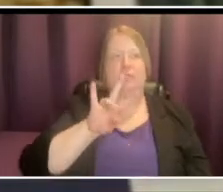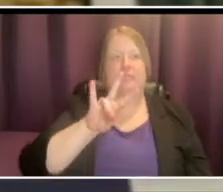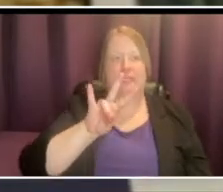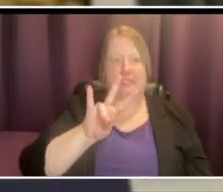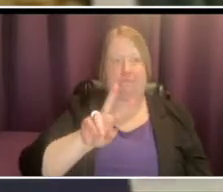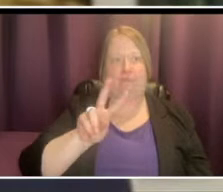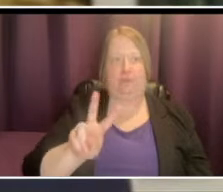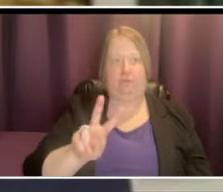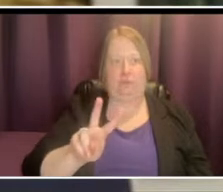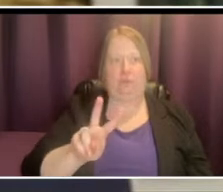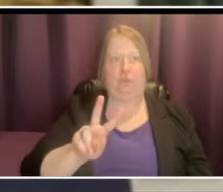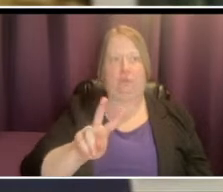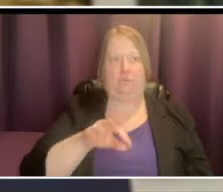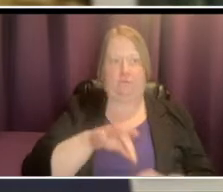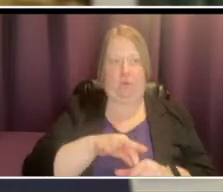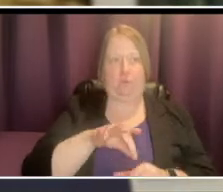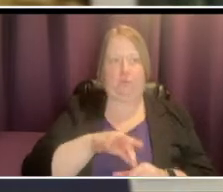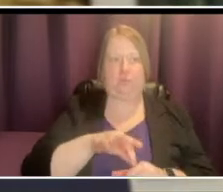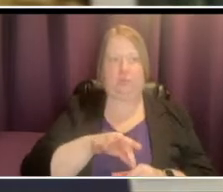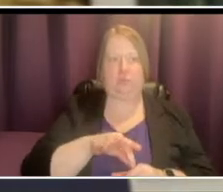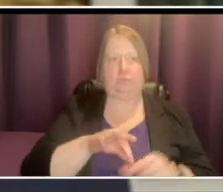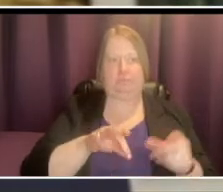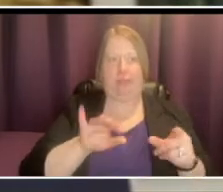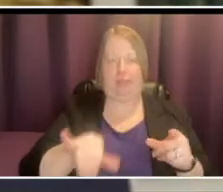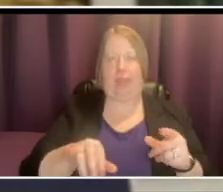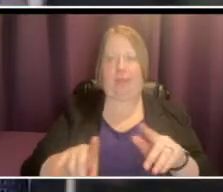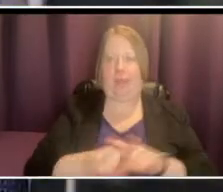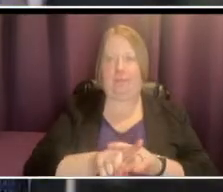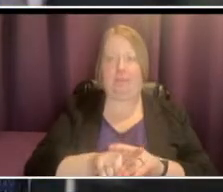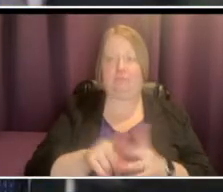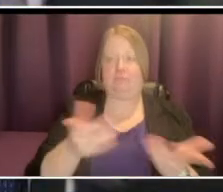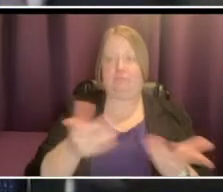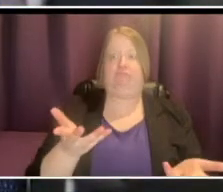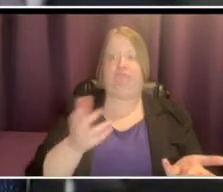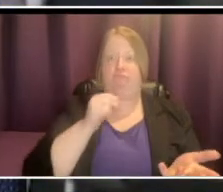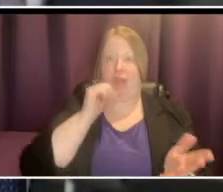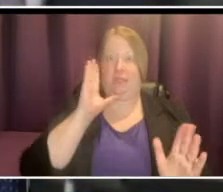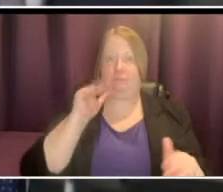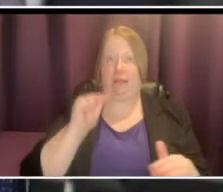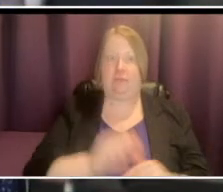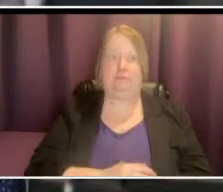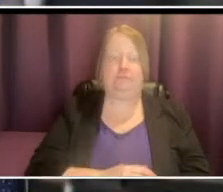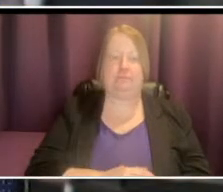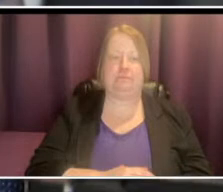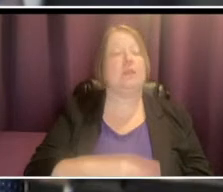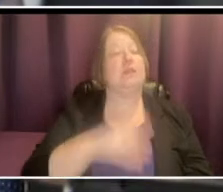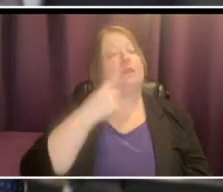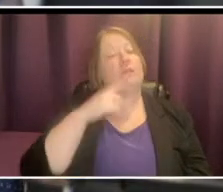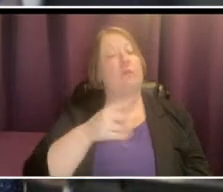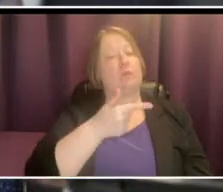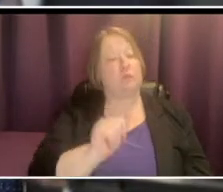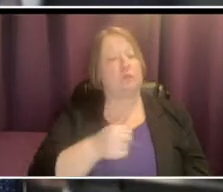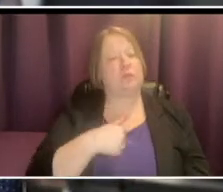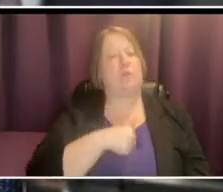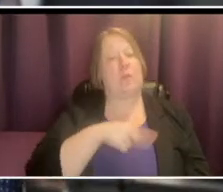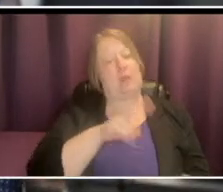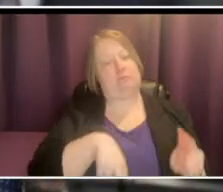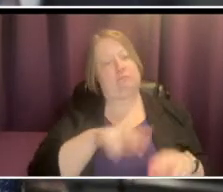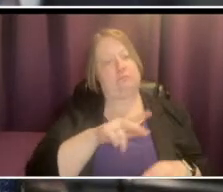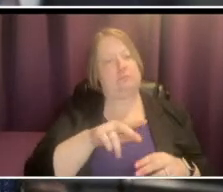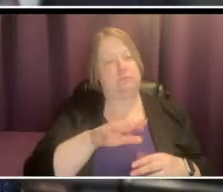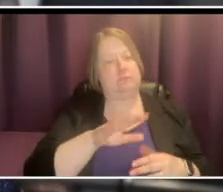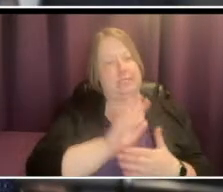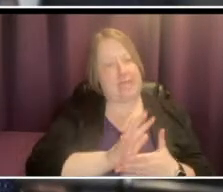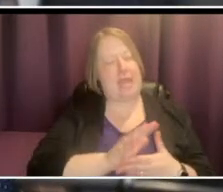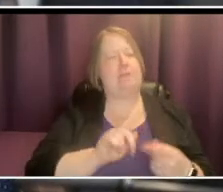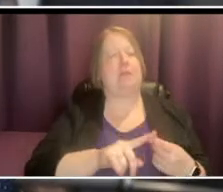149,772 votes came in unexpectedly. With regard to Georgia, we looked at the tape, we interviewed the witnesses.